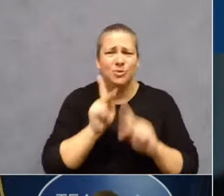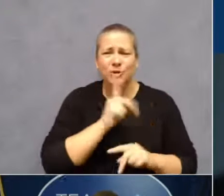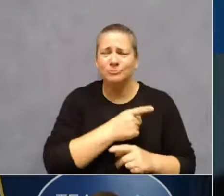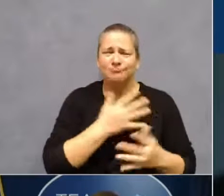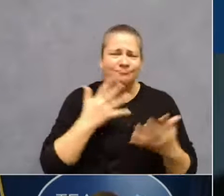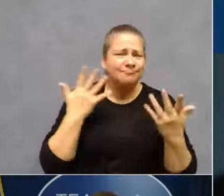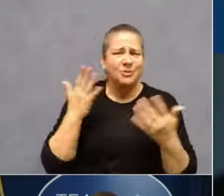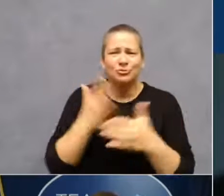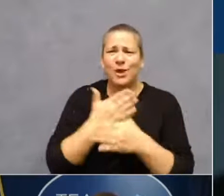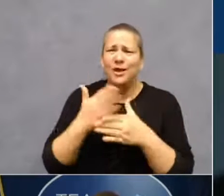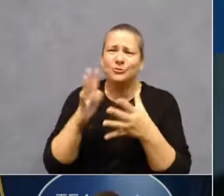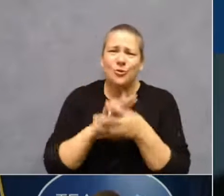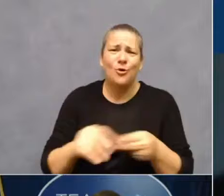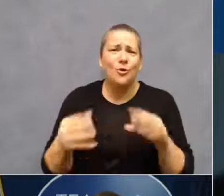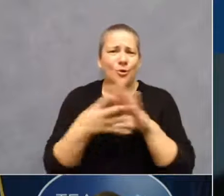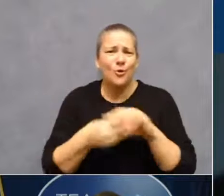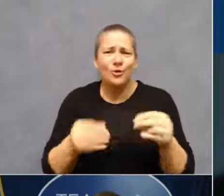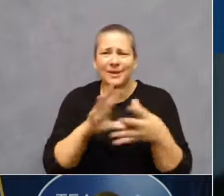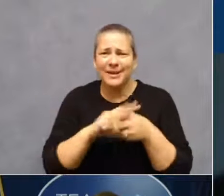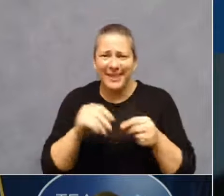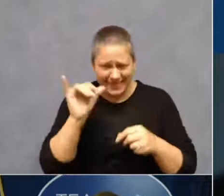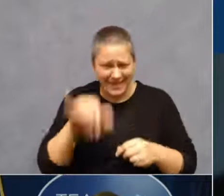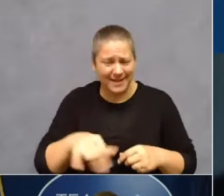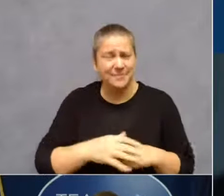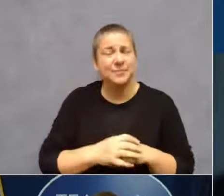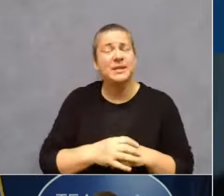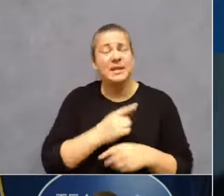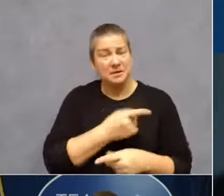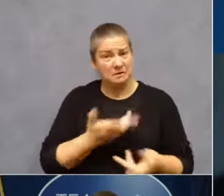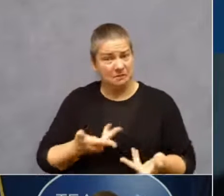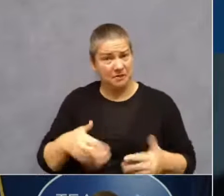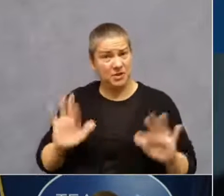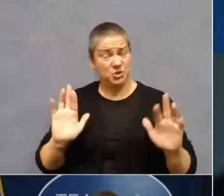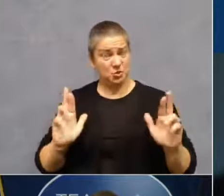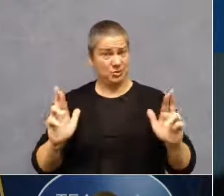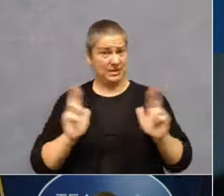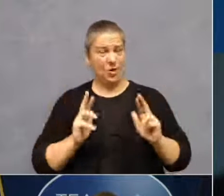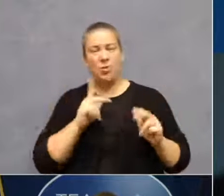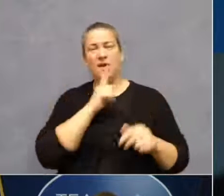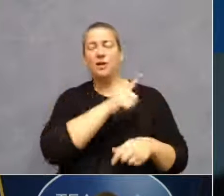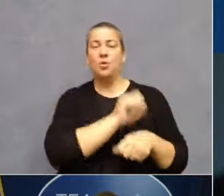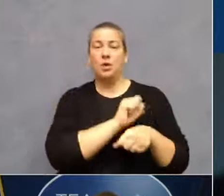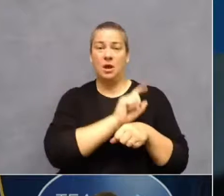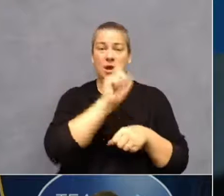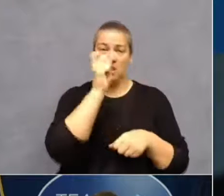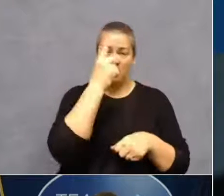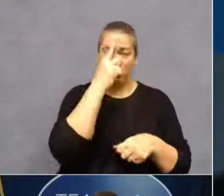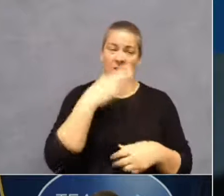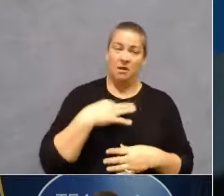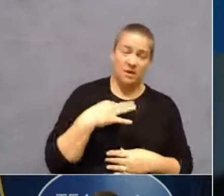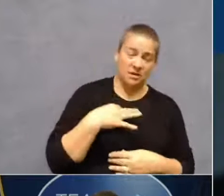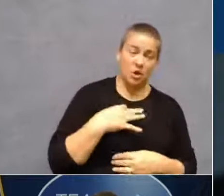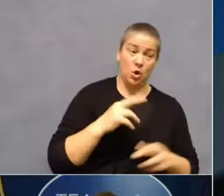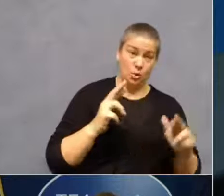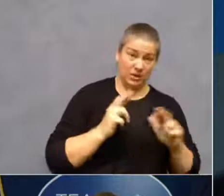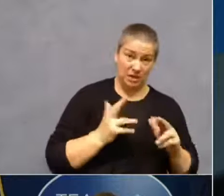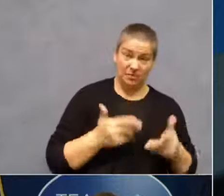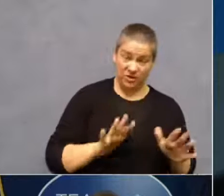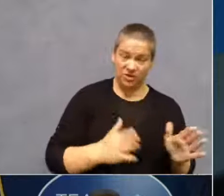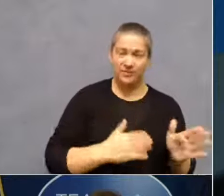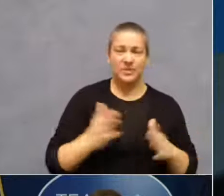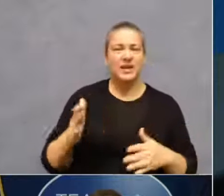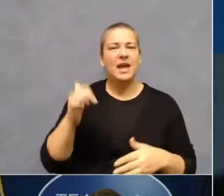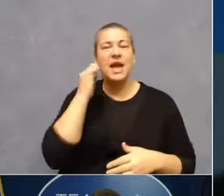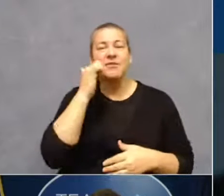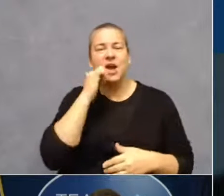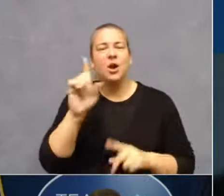stories. So much so that after retiring from a long career in government and volunteerism, Bobby could often be found at Walmart daily, where